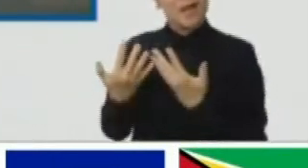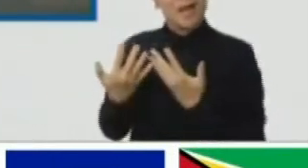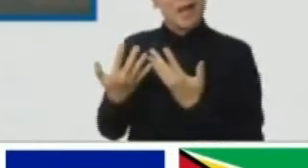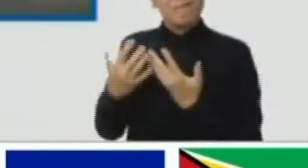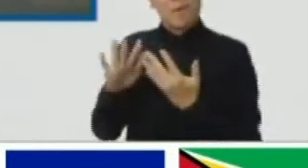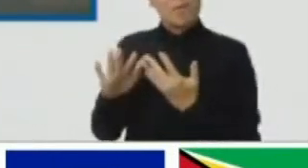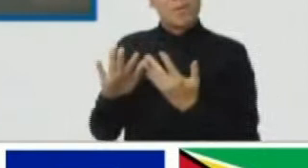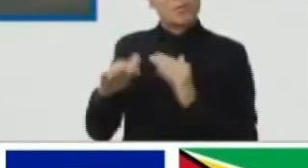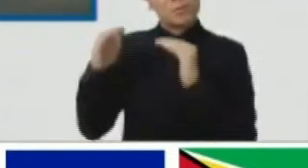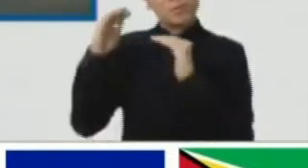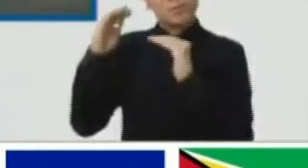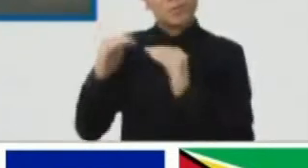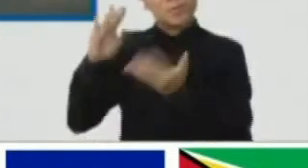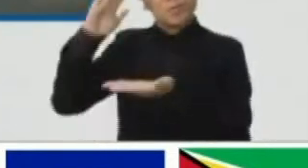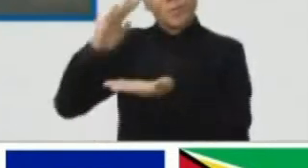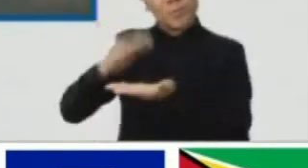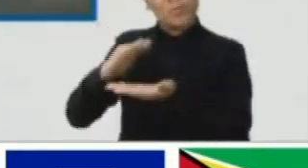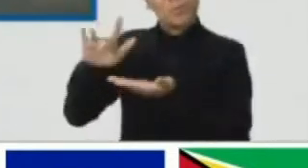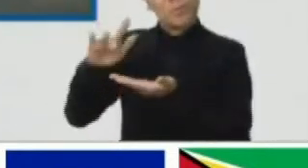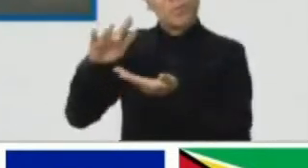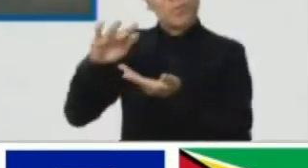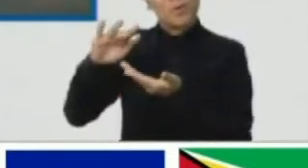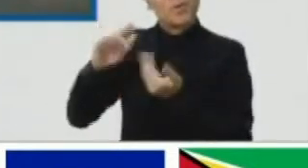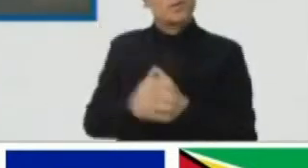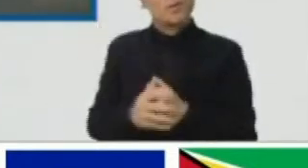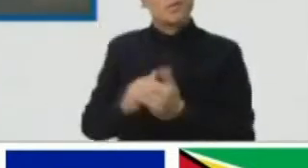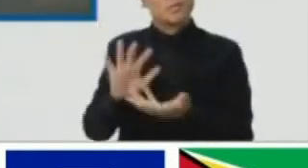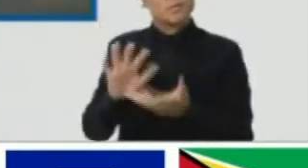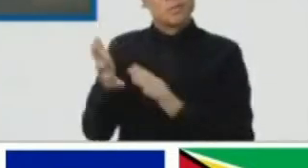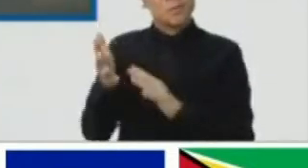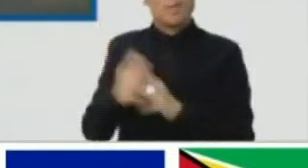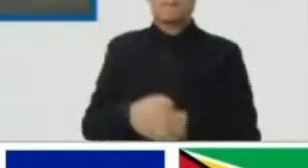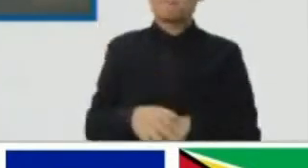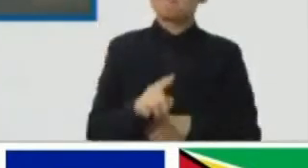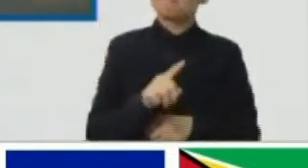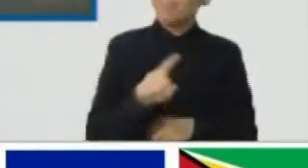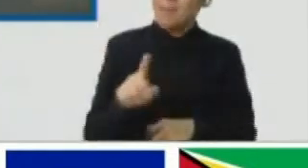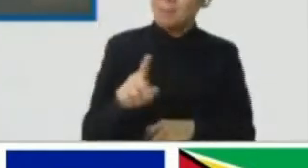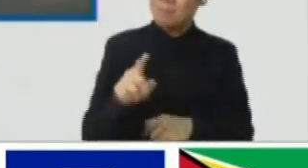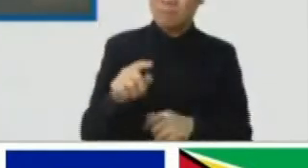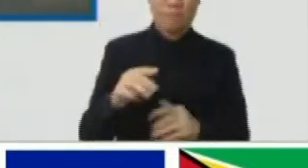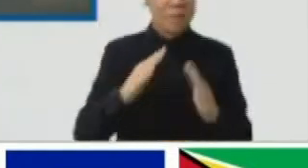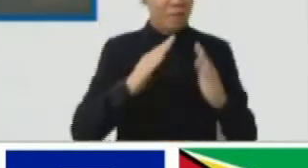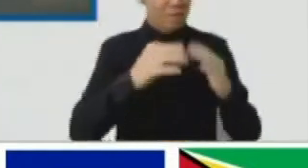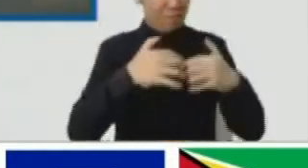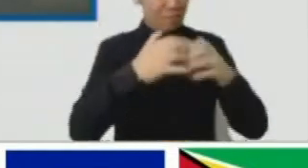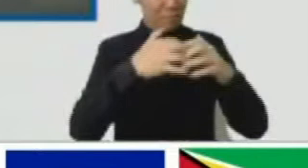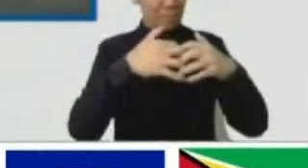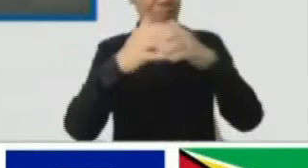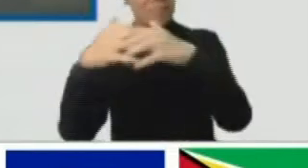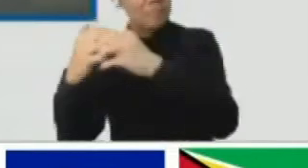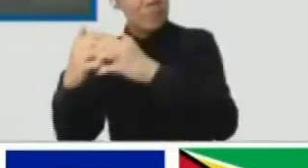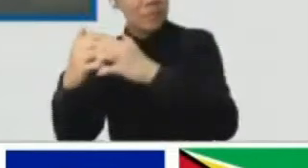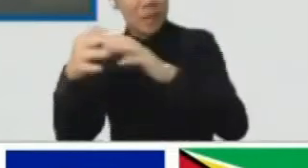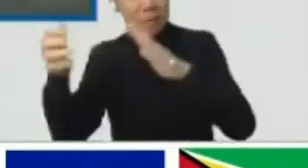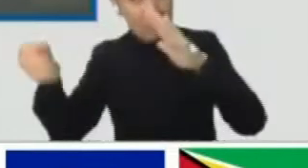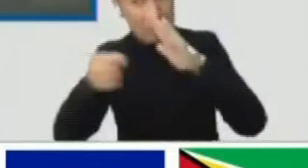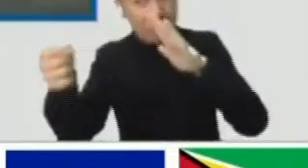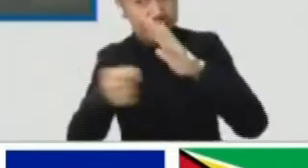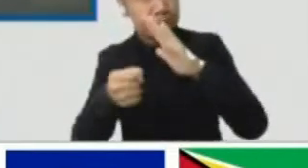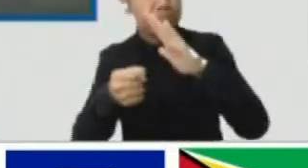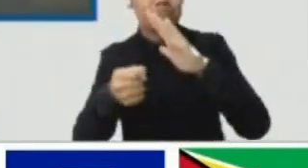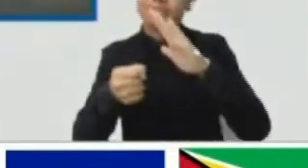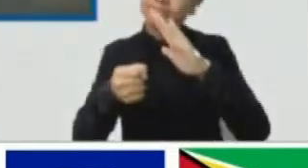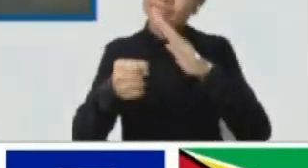situation. However, in practice, they are often not followed, and the failures exacerbate gender